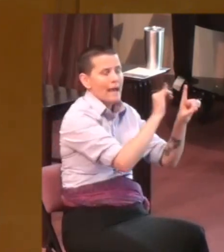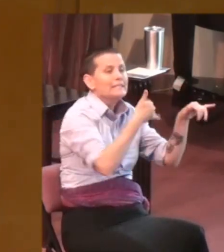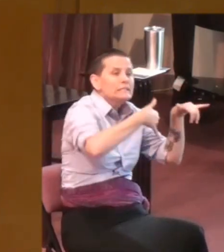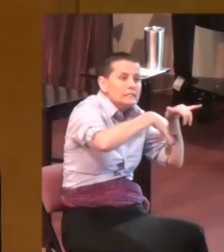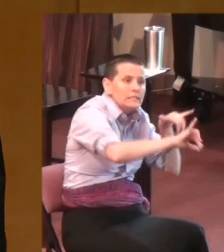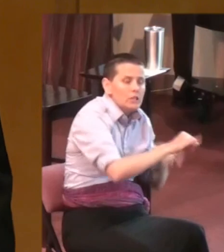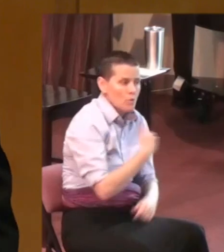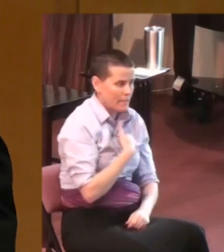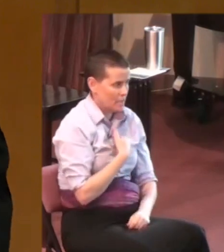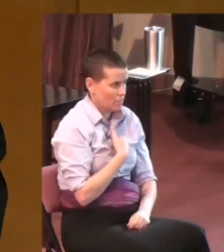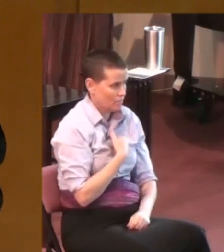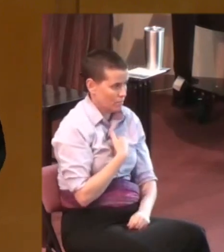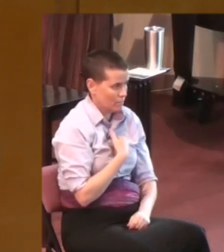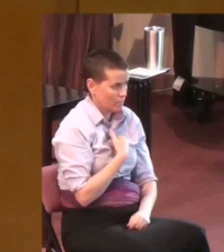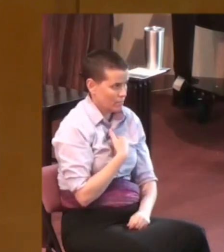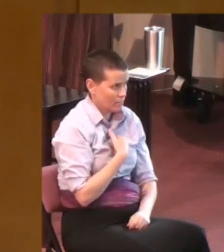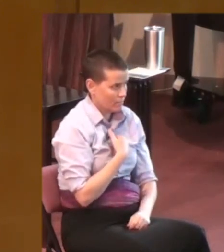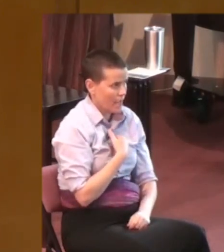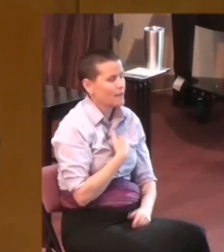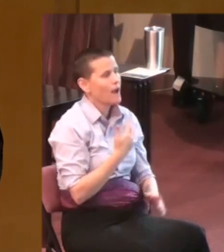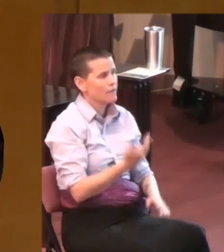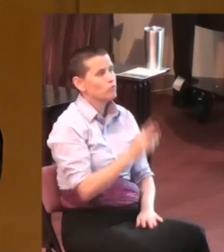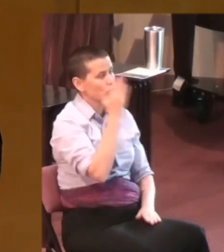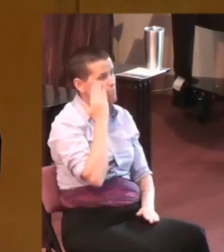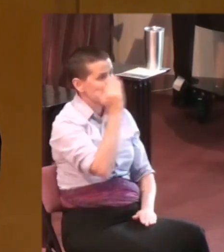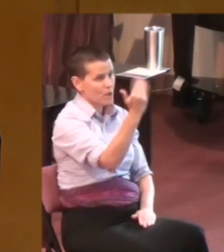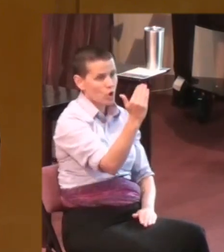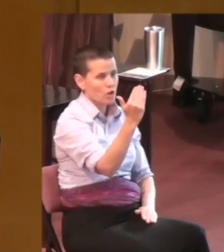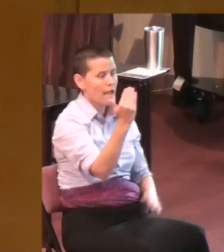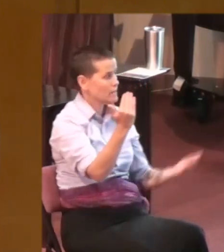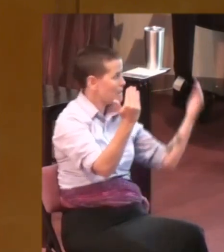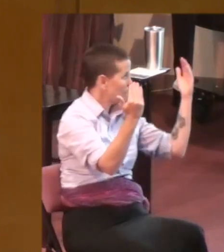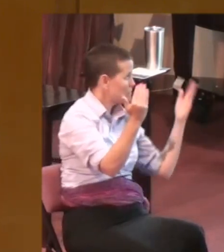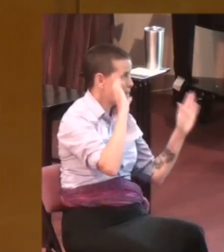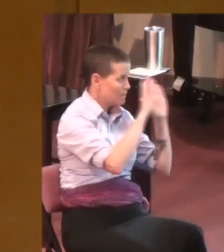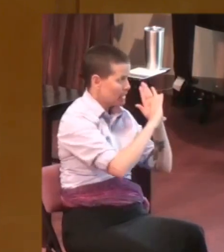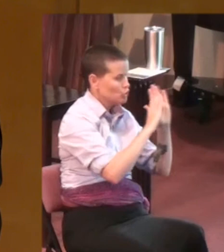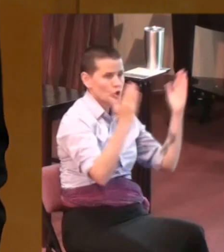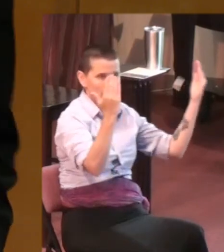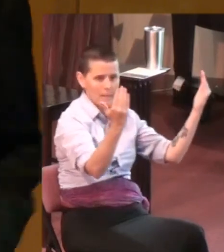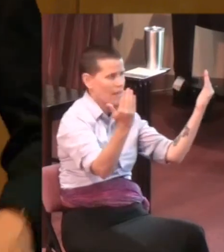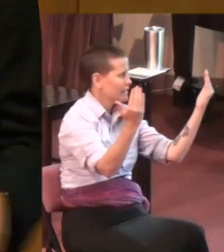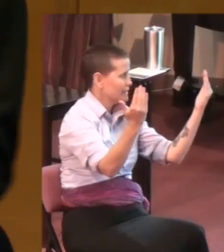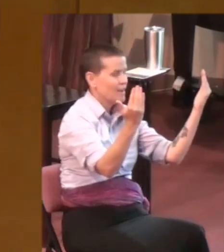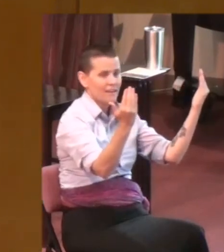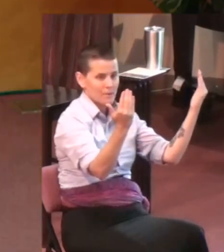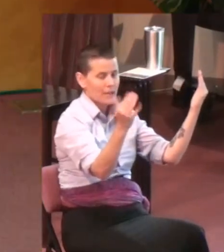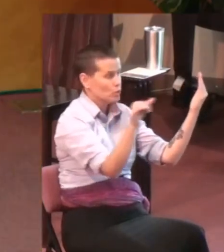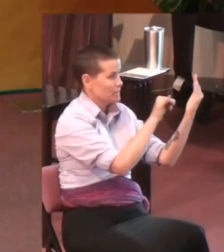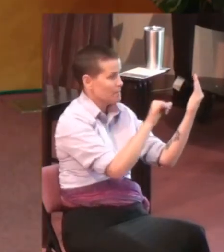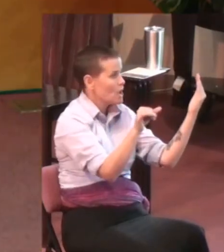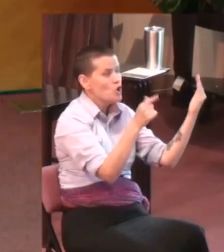I look in the mirror and go, I love you. You're doing good. I'm really happy for the work you've done. You're not the same person you were